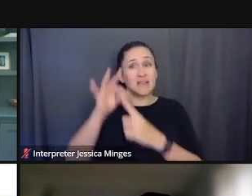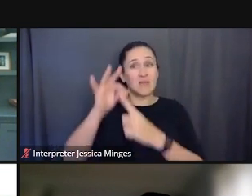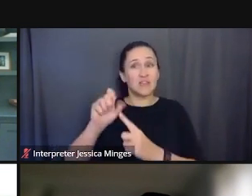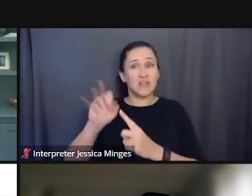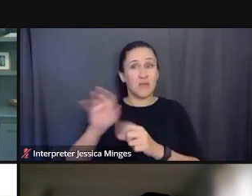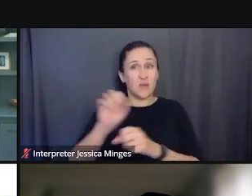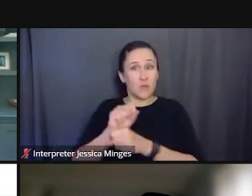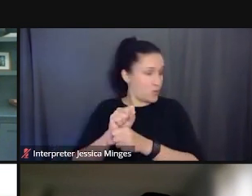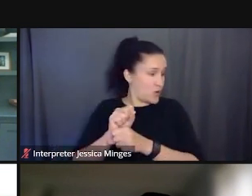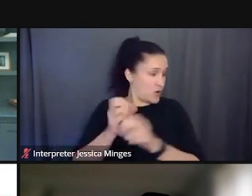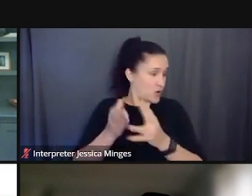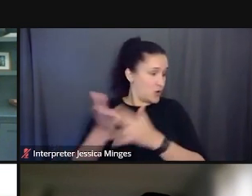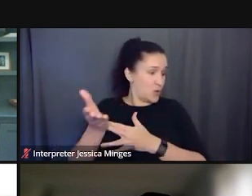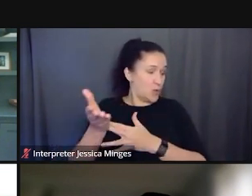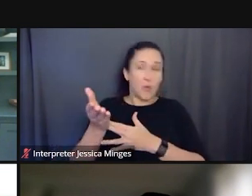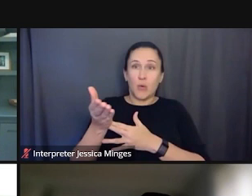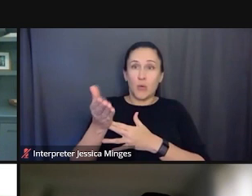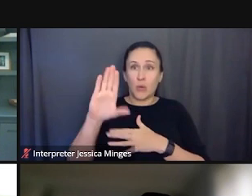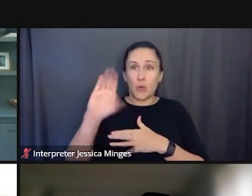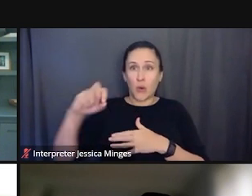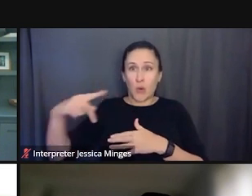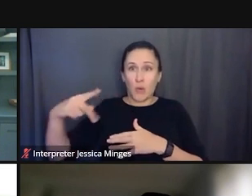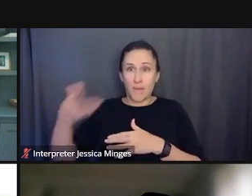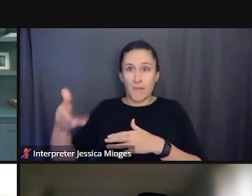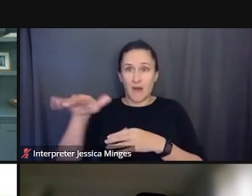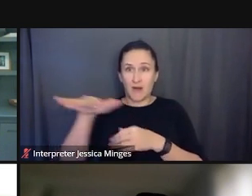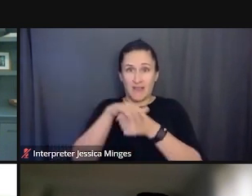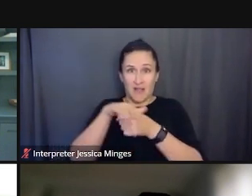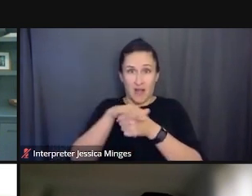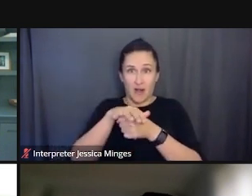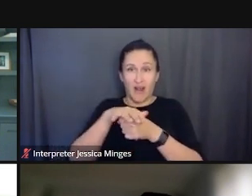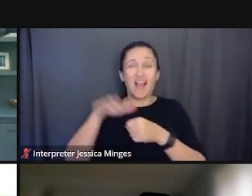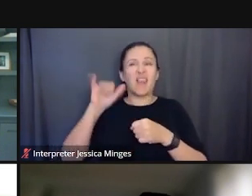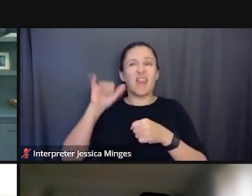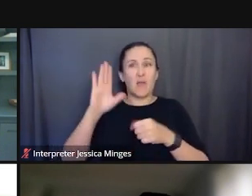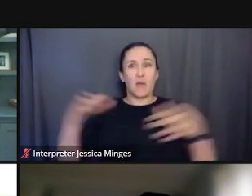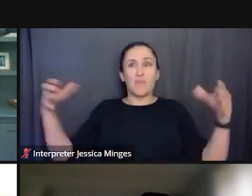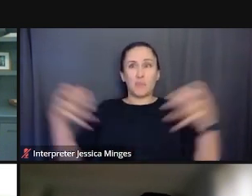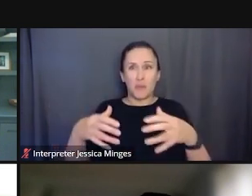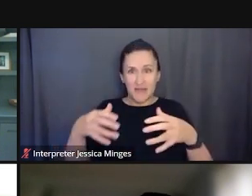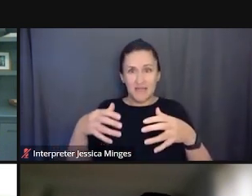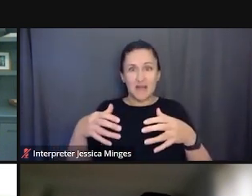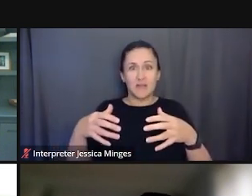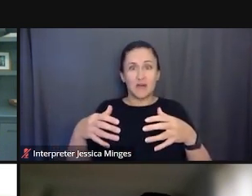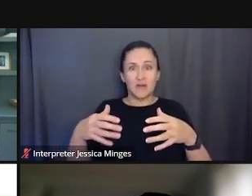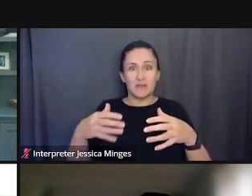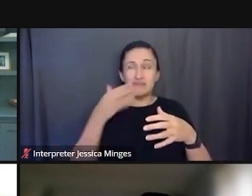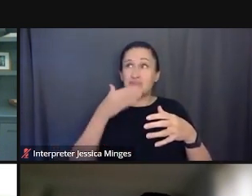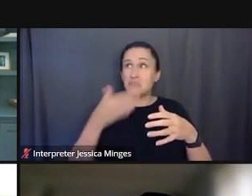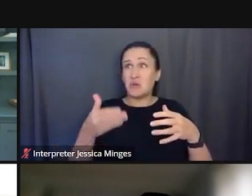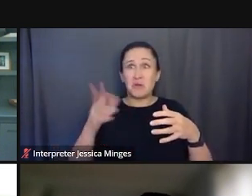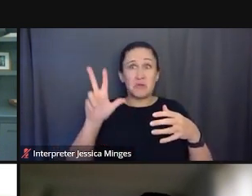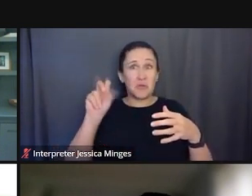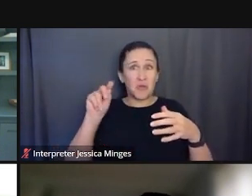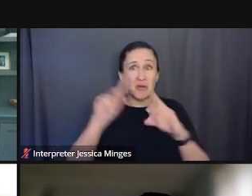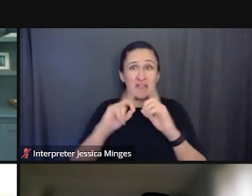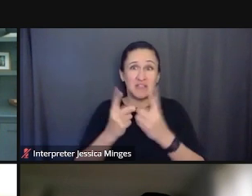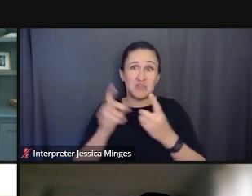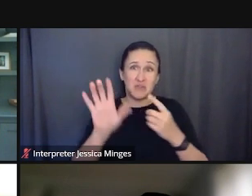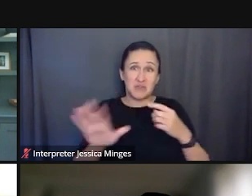work through the co-op in the area, that will bring together a good 30 districts or